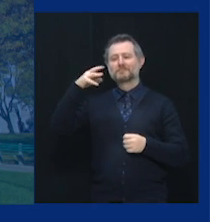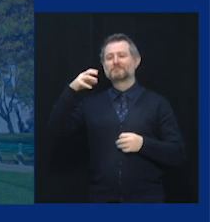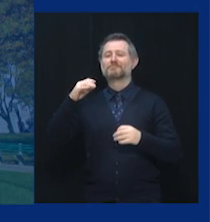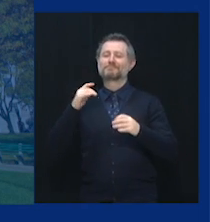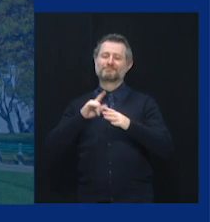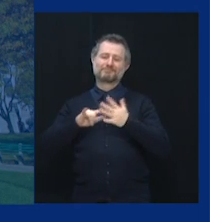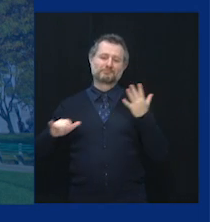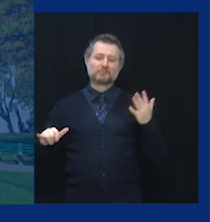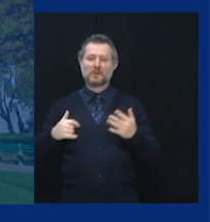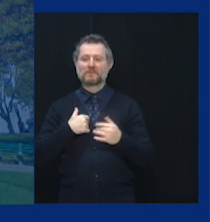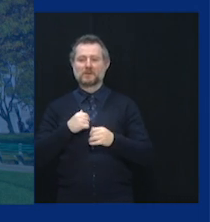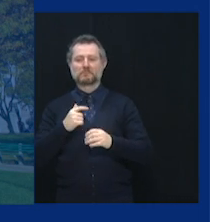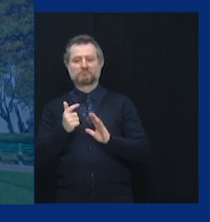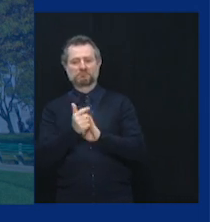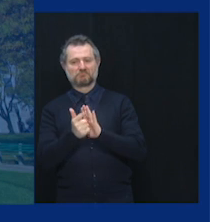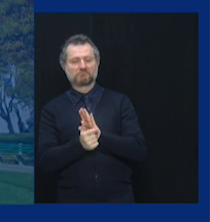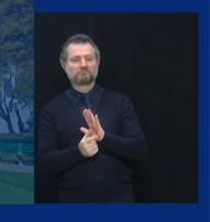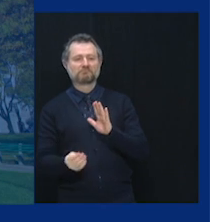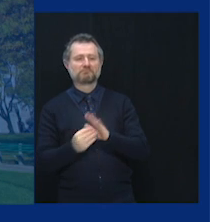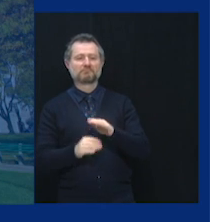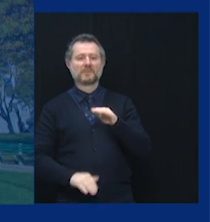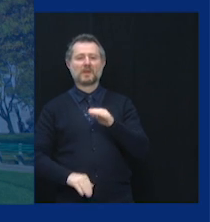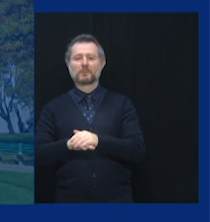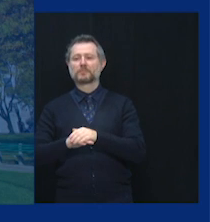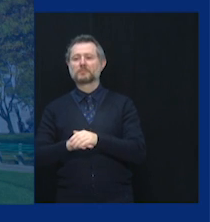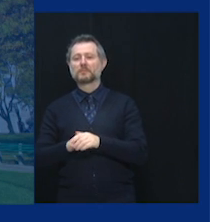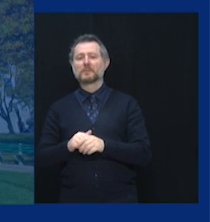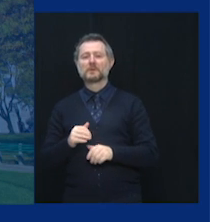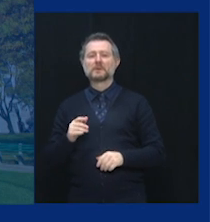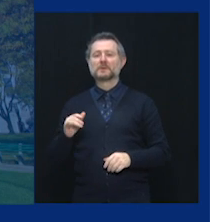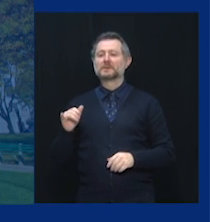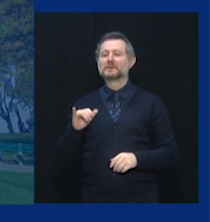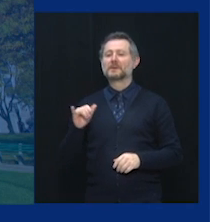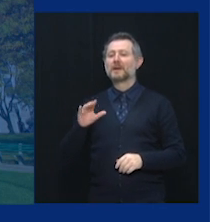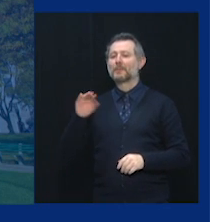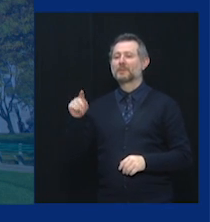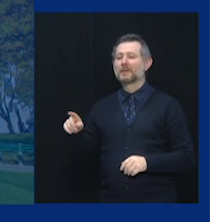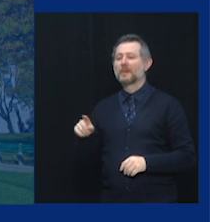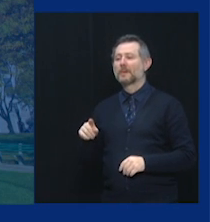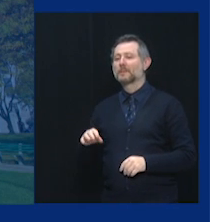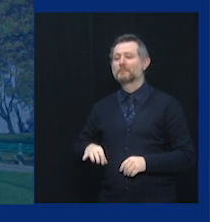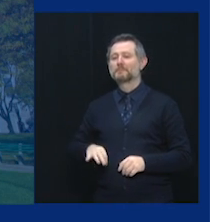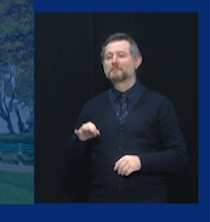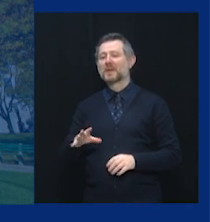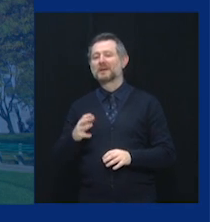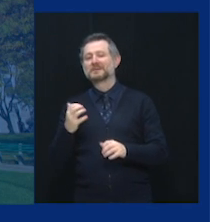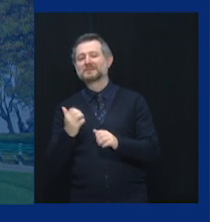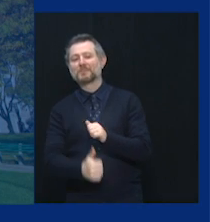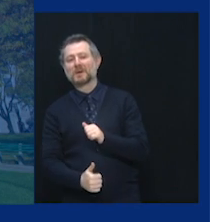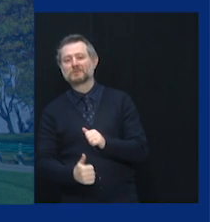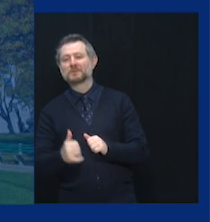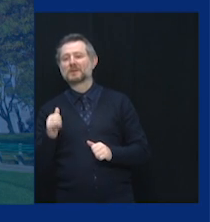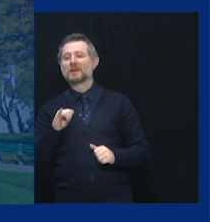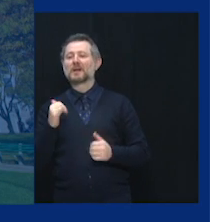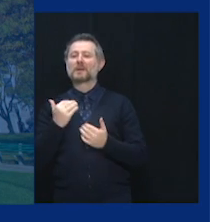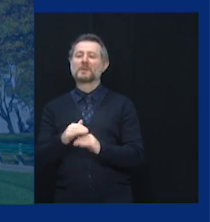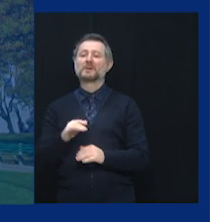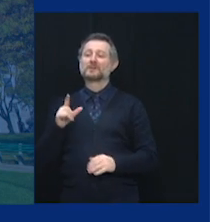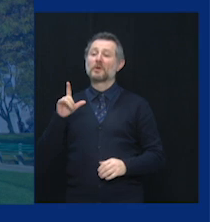cap on what the utilities can pay for damages. So there's a storm on Long Island. People get